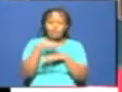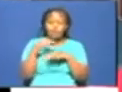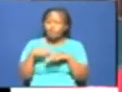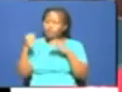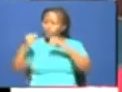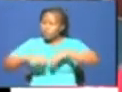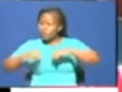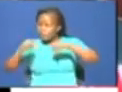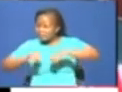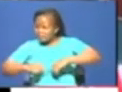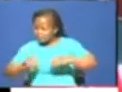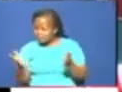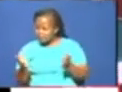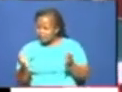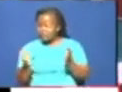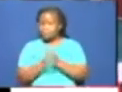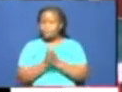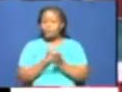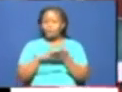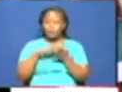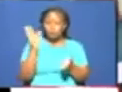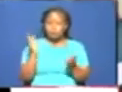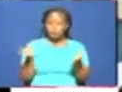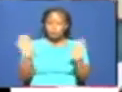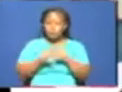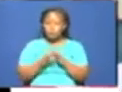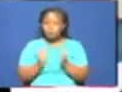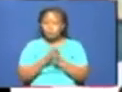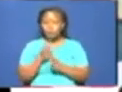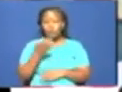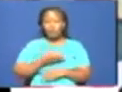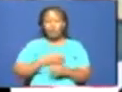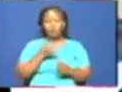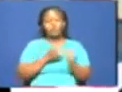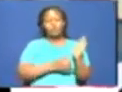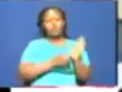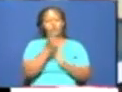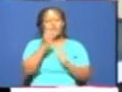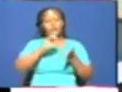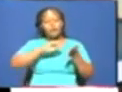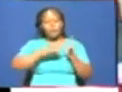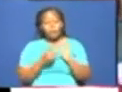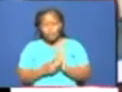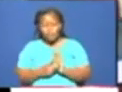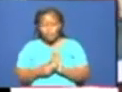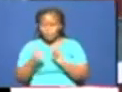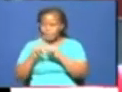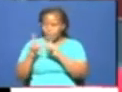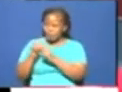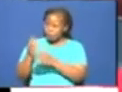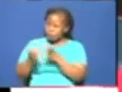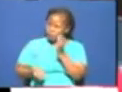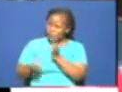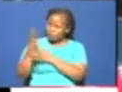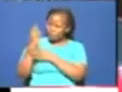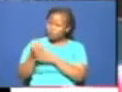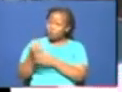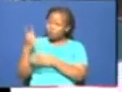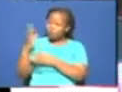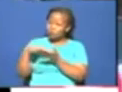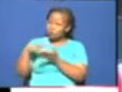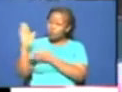with a code and their own development projects and the creation of two more constituencies